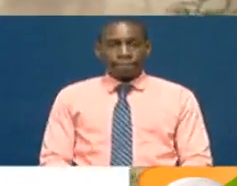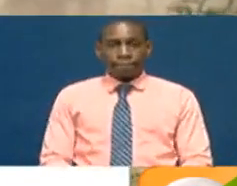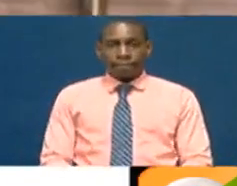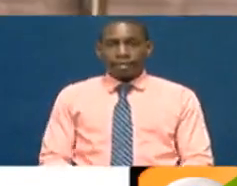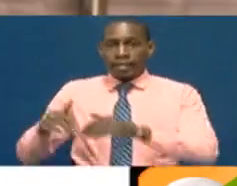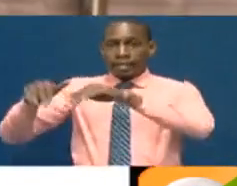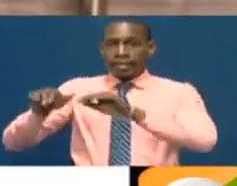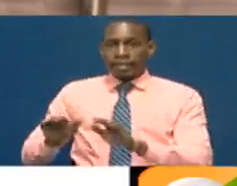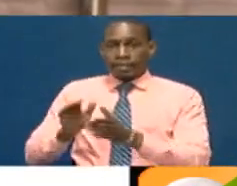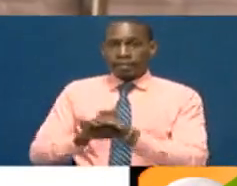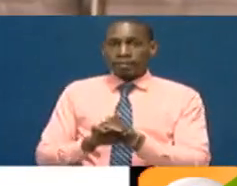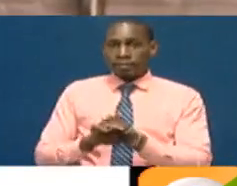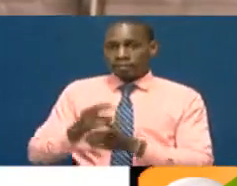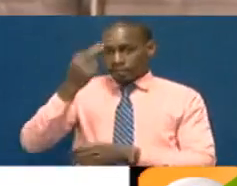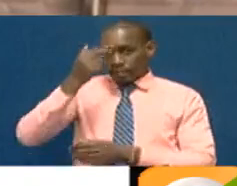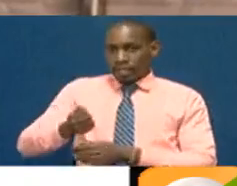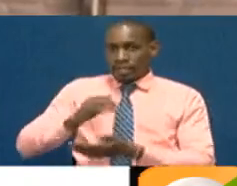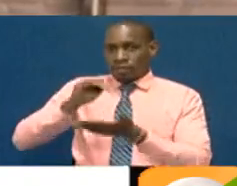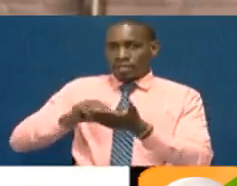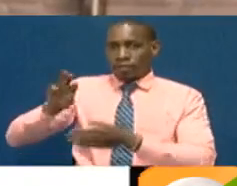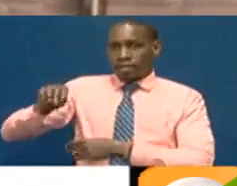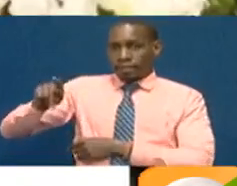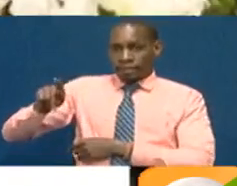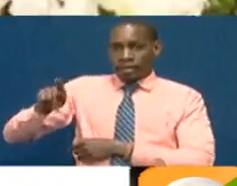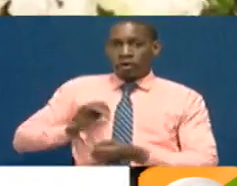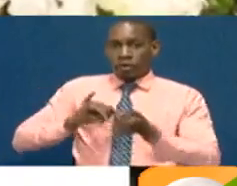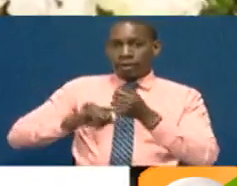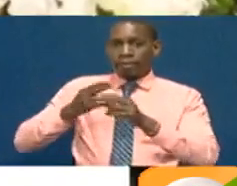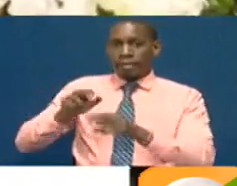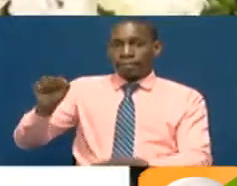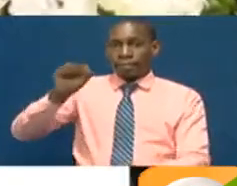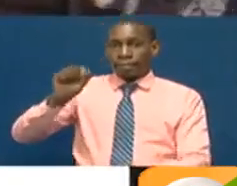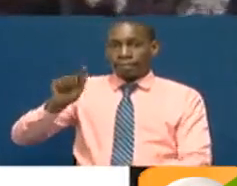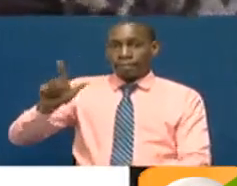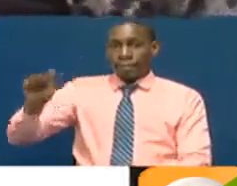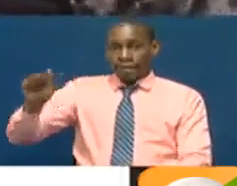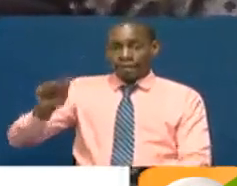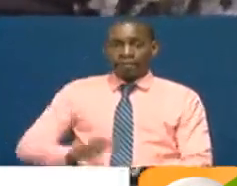the burial of Memusi Kanchori's spouse, Stella Memusi.